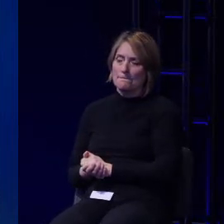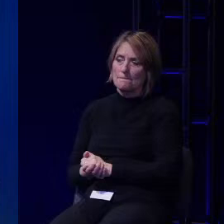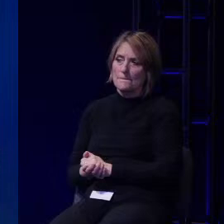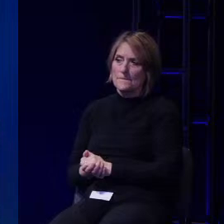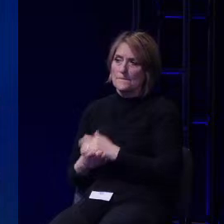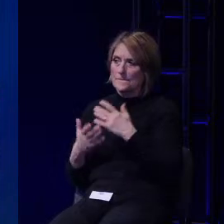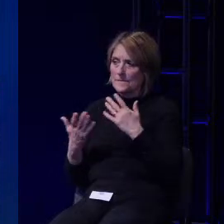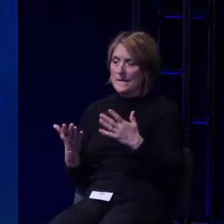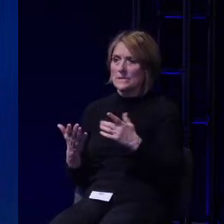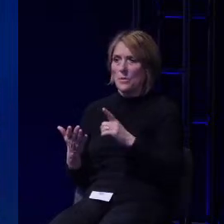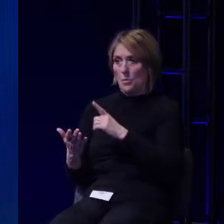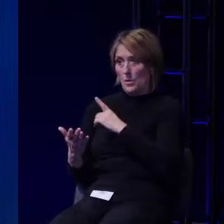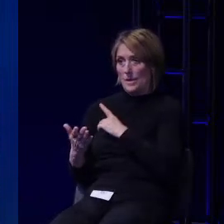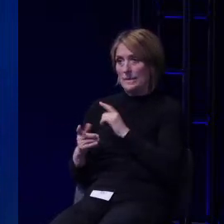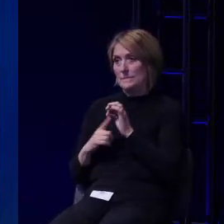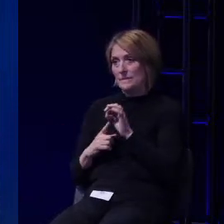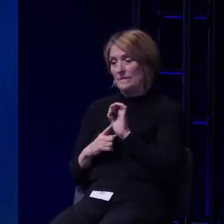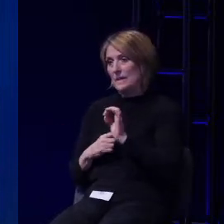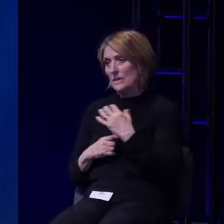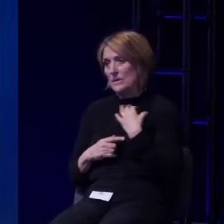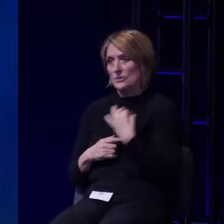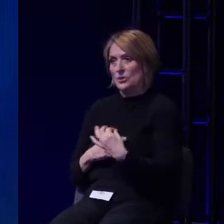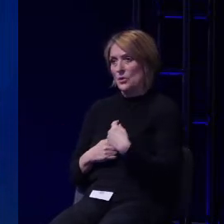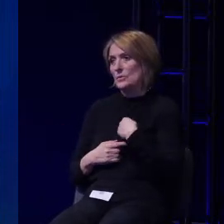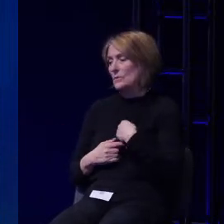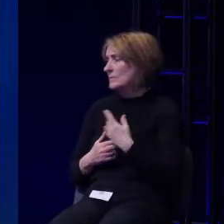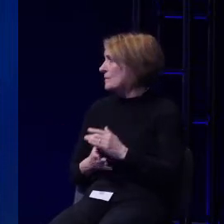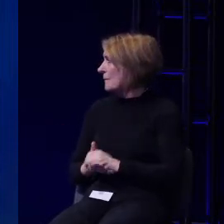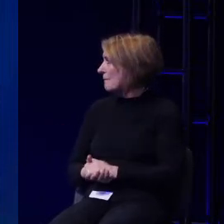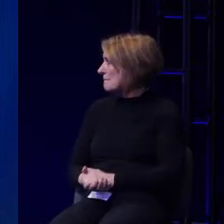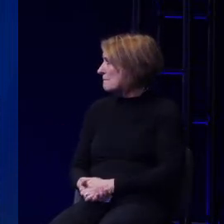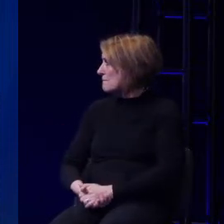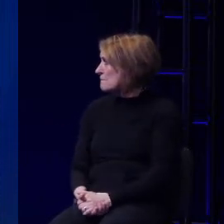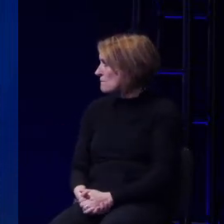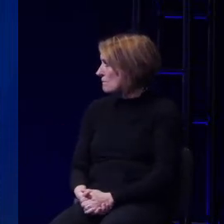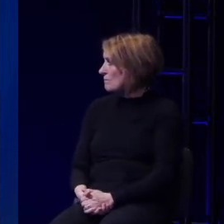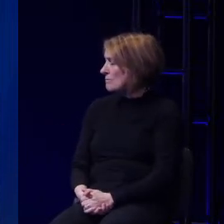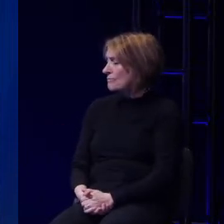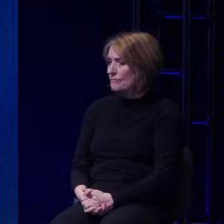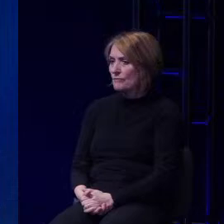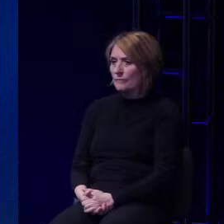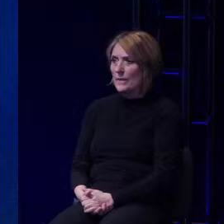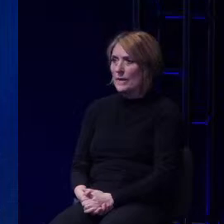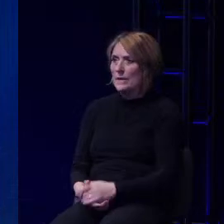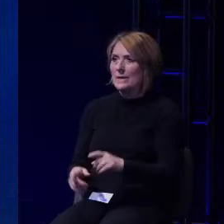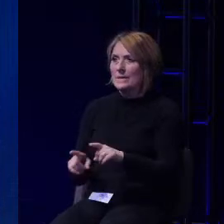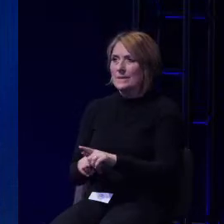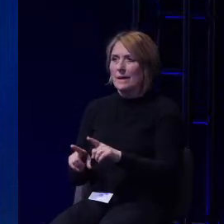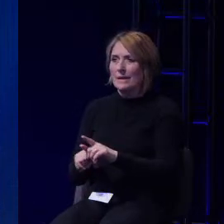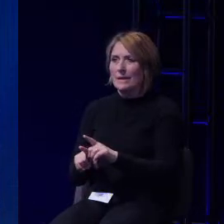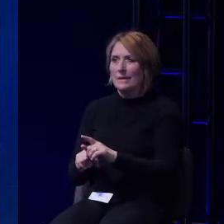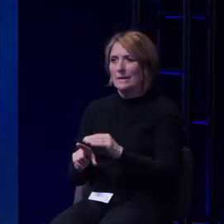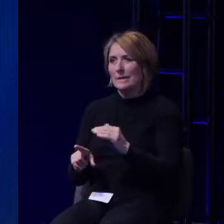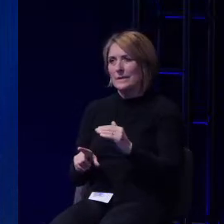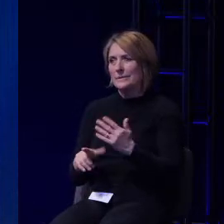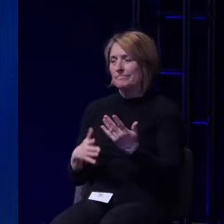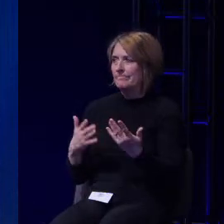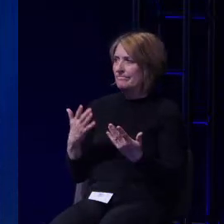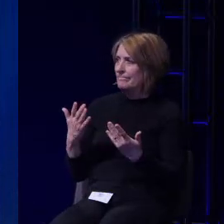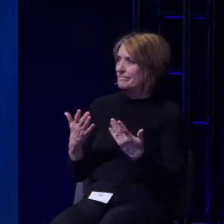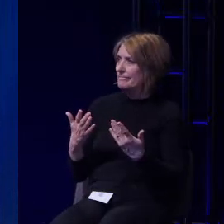you know, he chose me, because of the, you know, the handheld nature of it, almost the crudity of it as well.